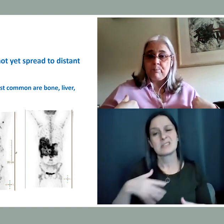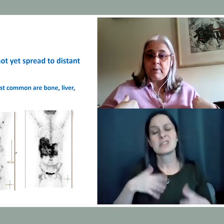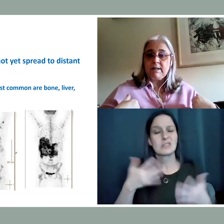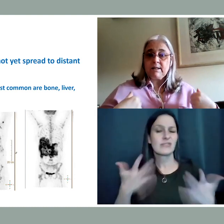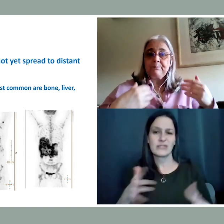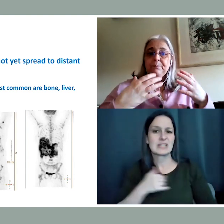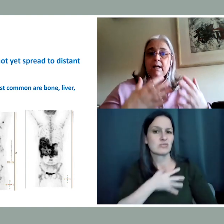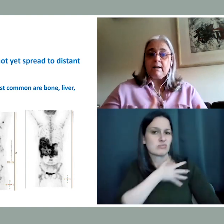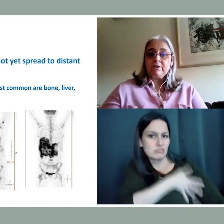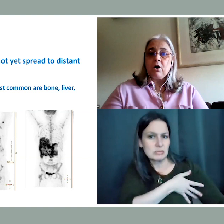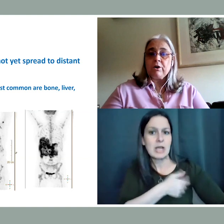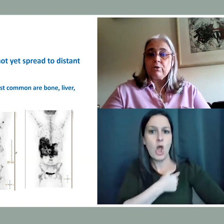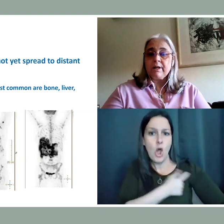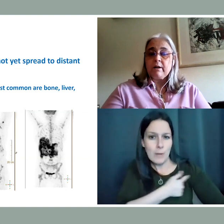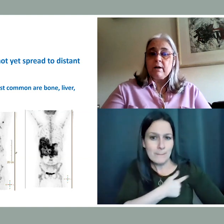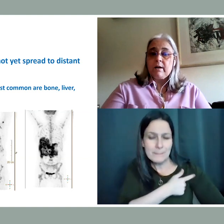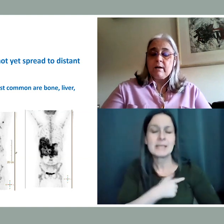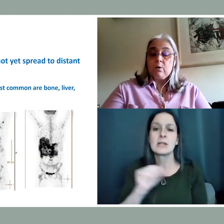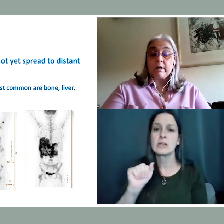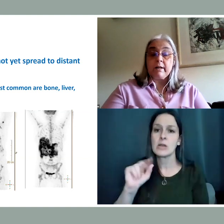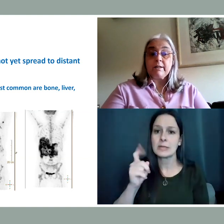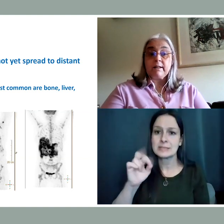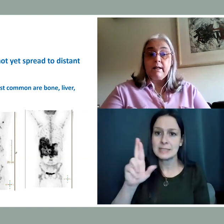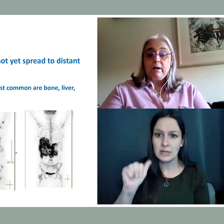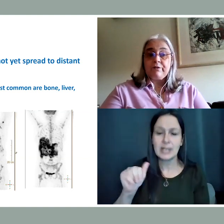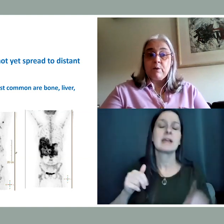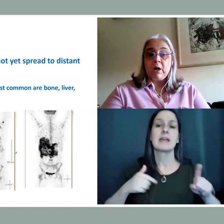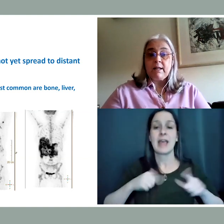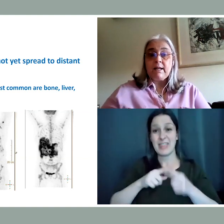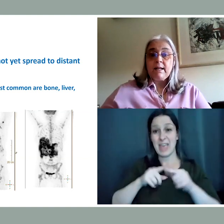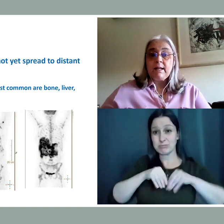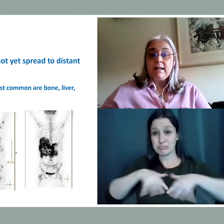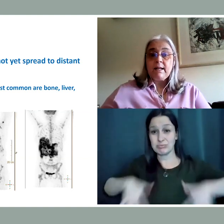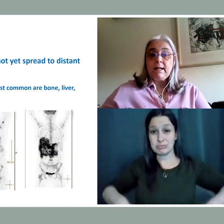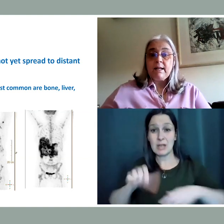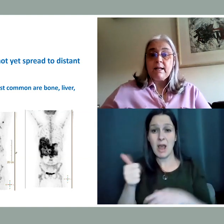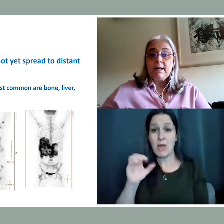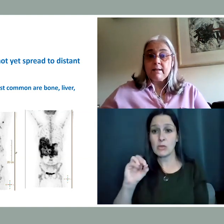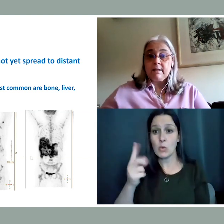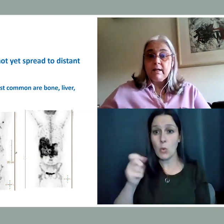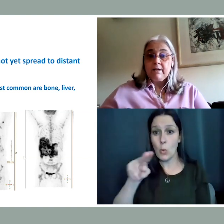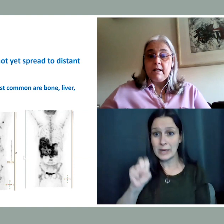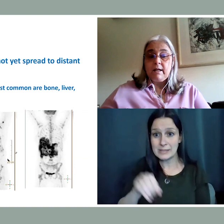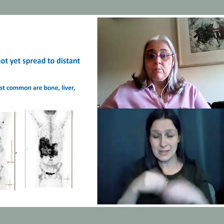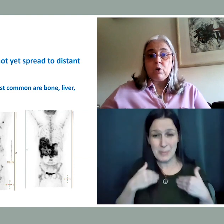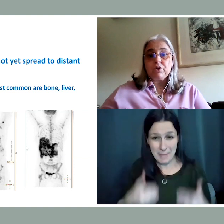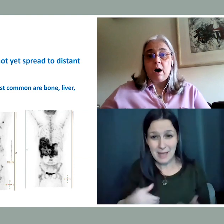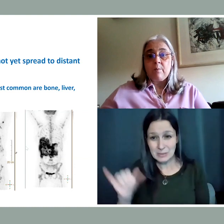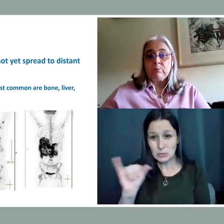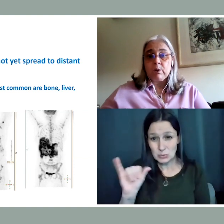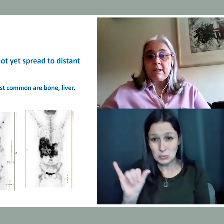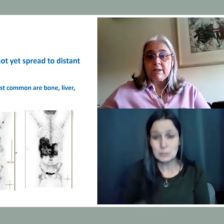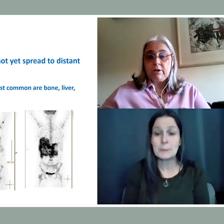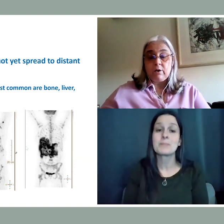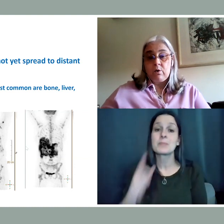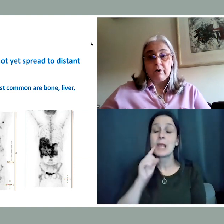the armpit, and has gone to other organs of the body, knowing that the most